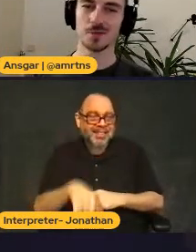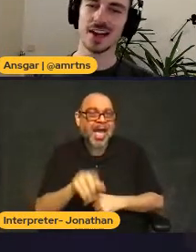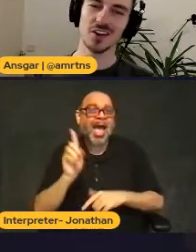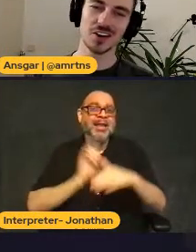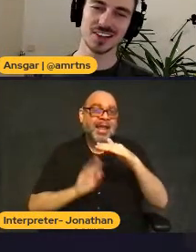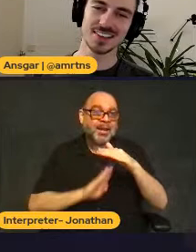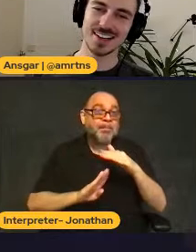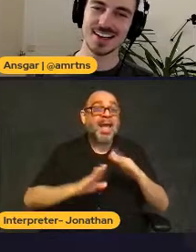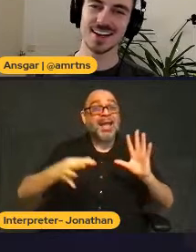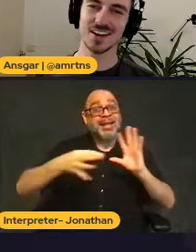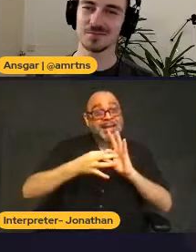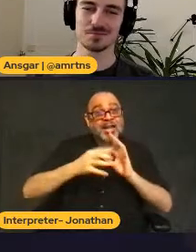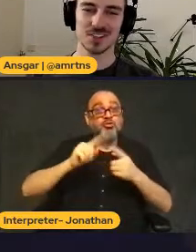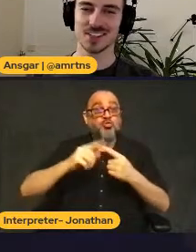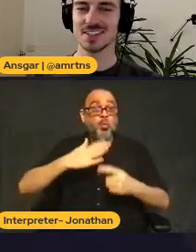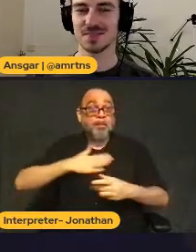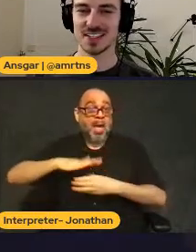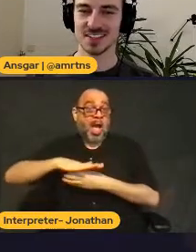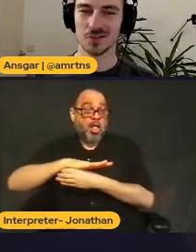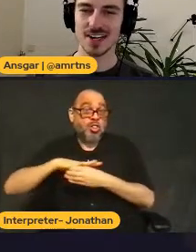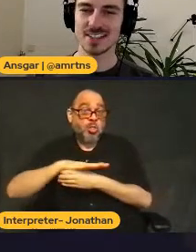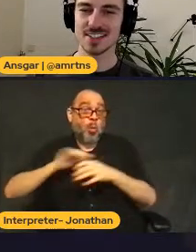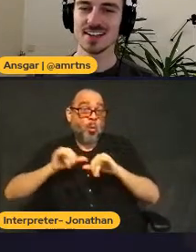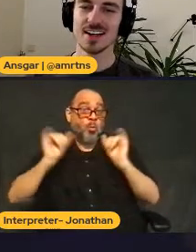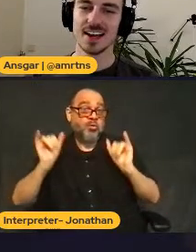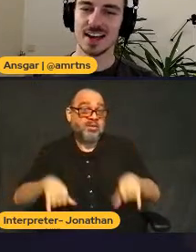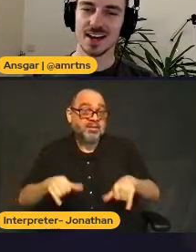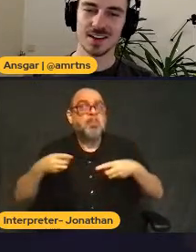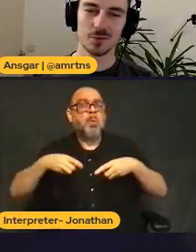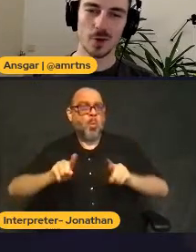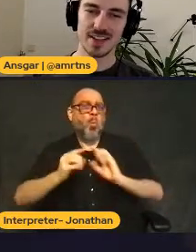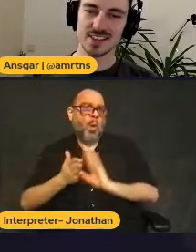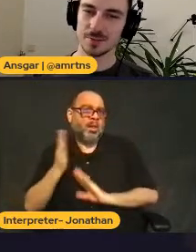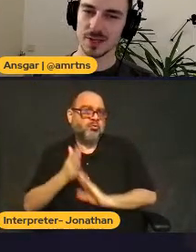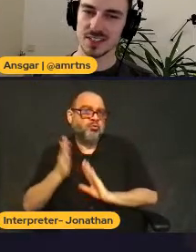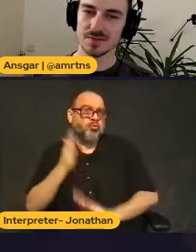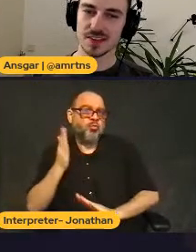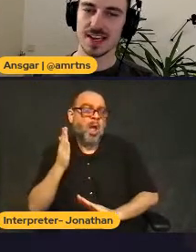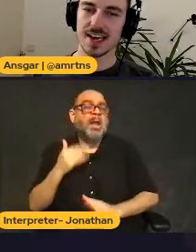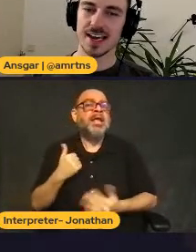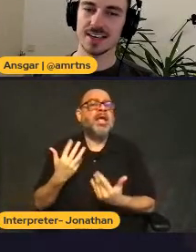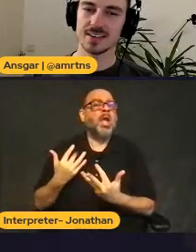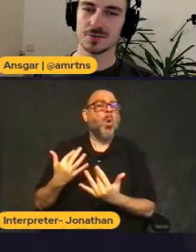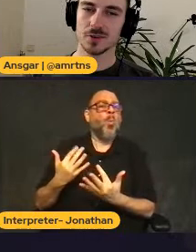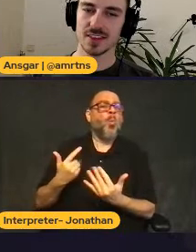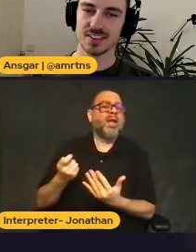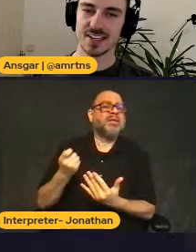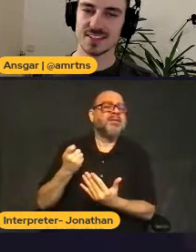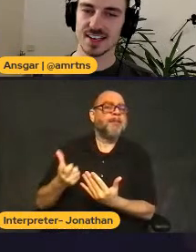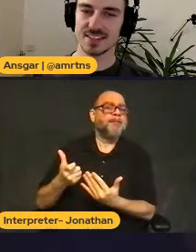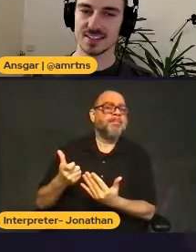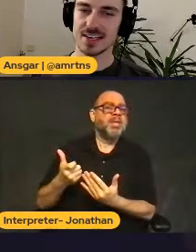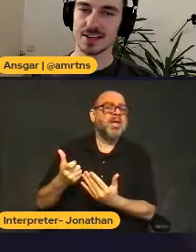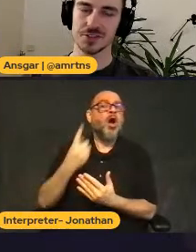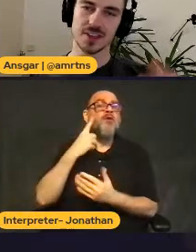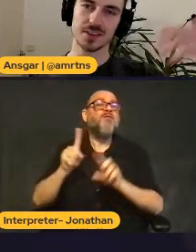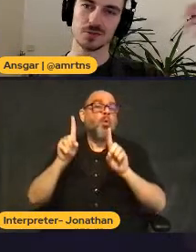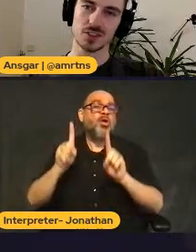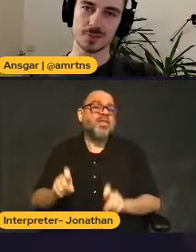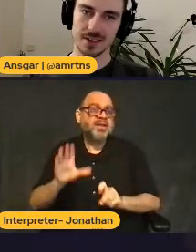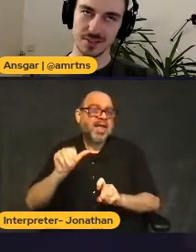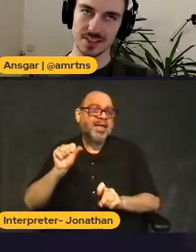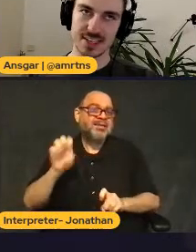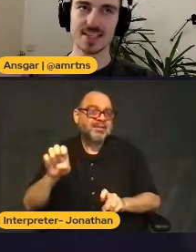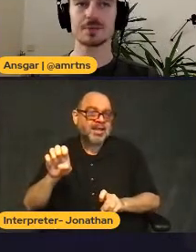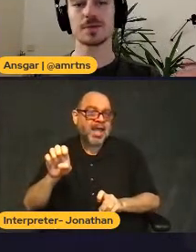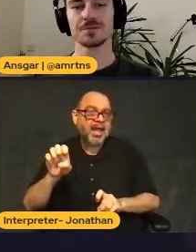connection to my local system as it runs, waits a bit. And for the test case itself, so that was